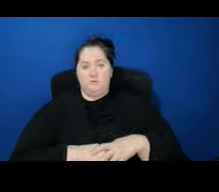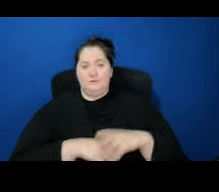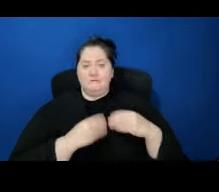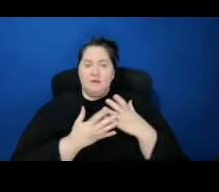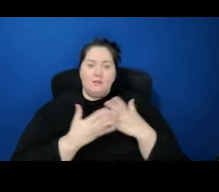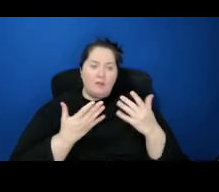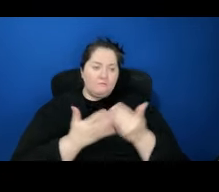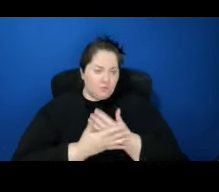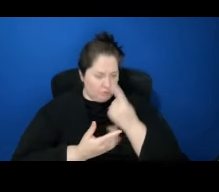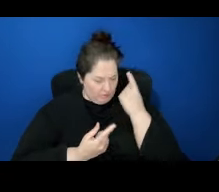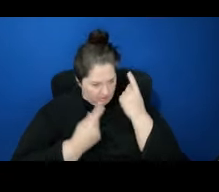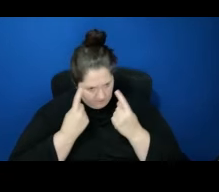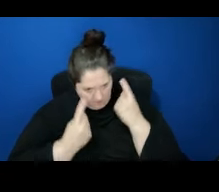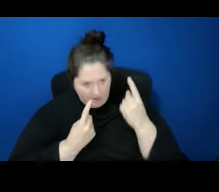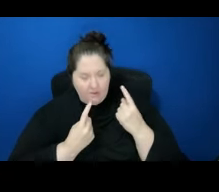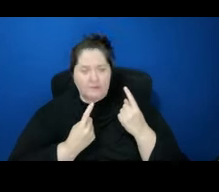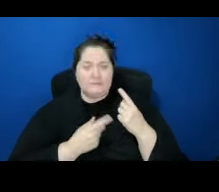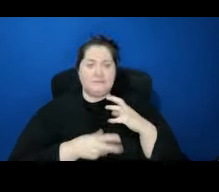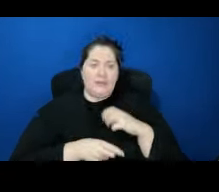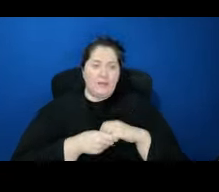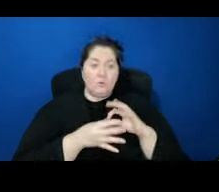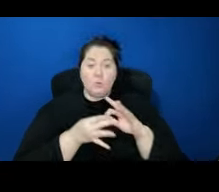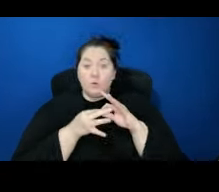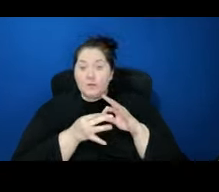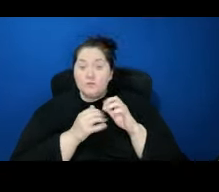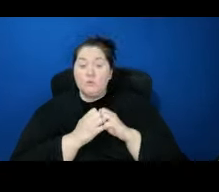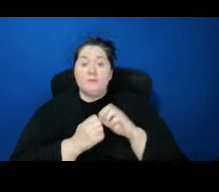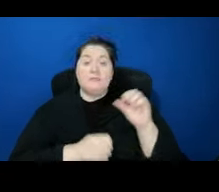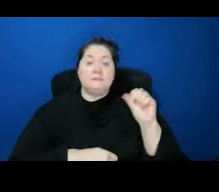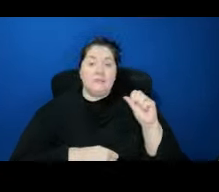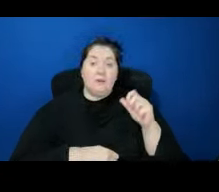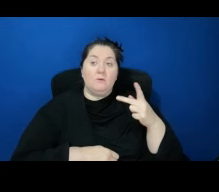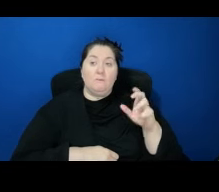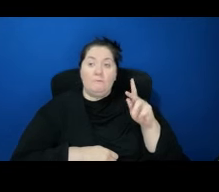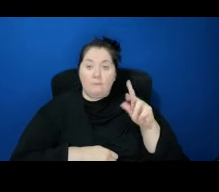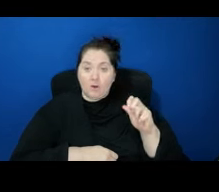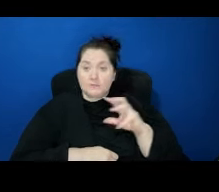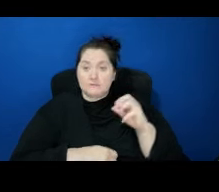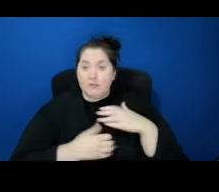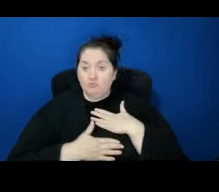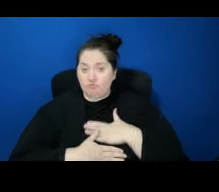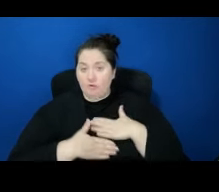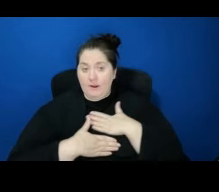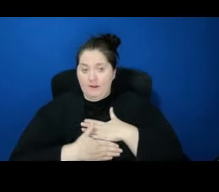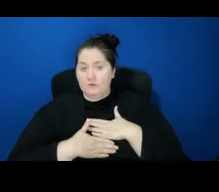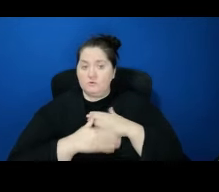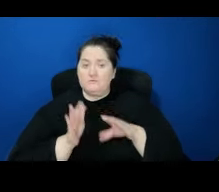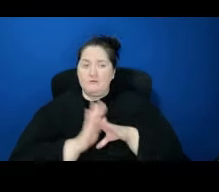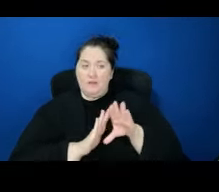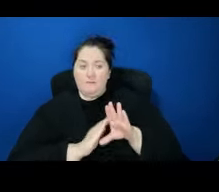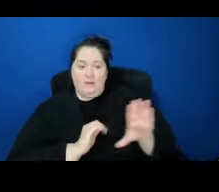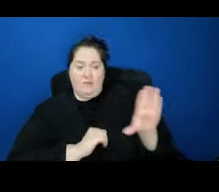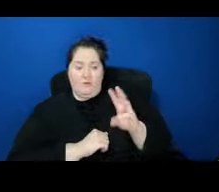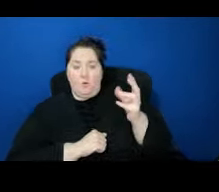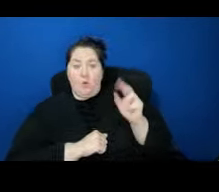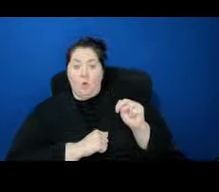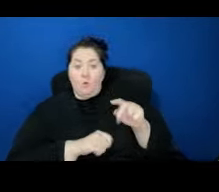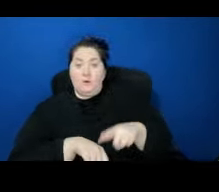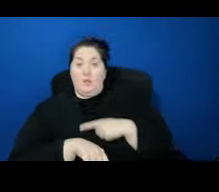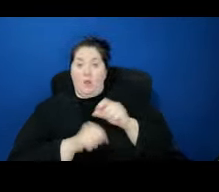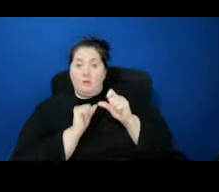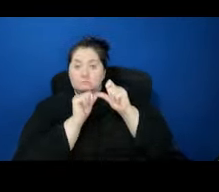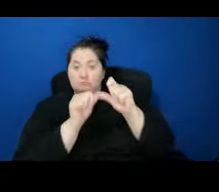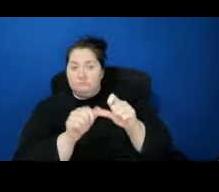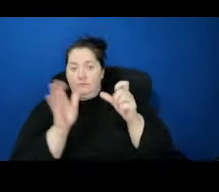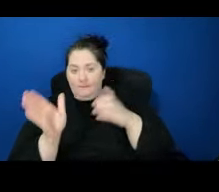of new thought to in coordination with Seattle Parks and Recreation, who are also developing their own long-range plan at right about the